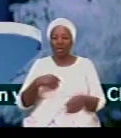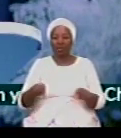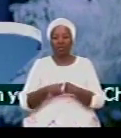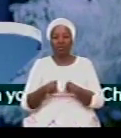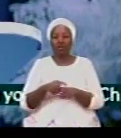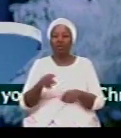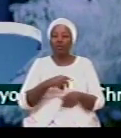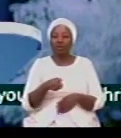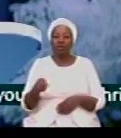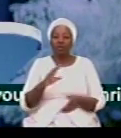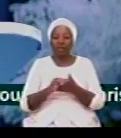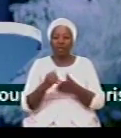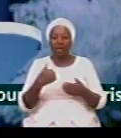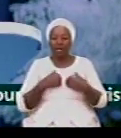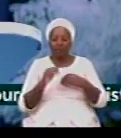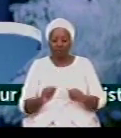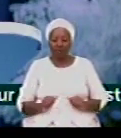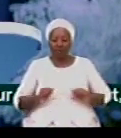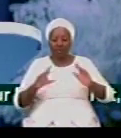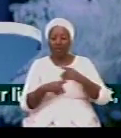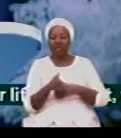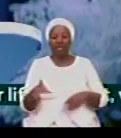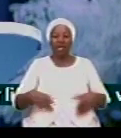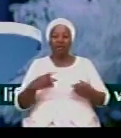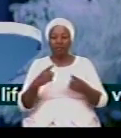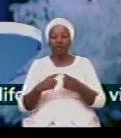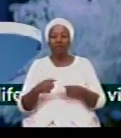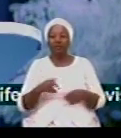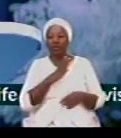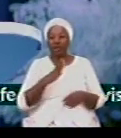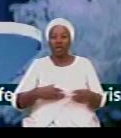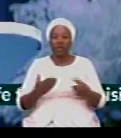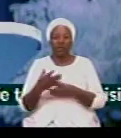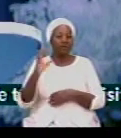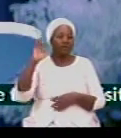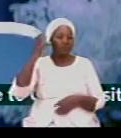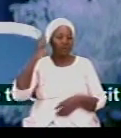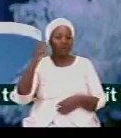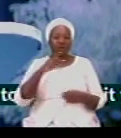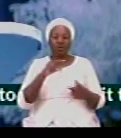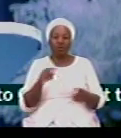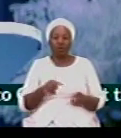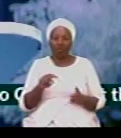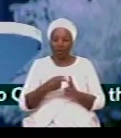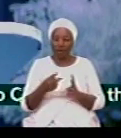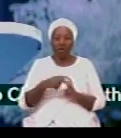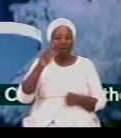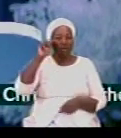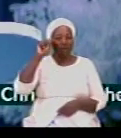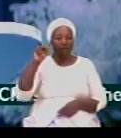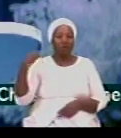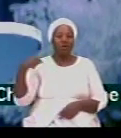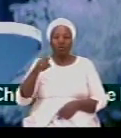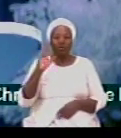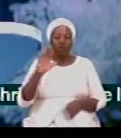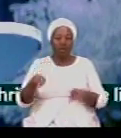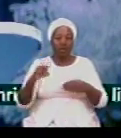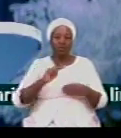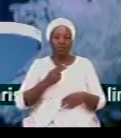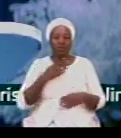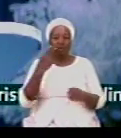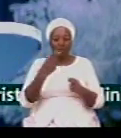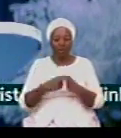or television, you will give us your name, your phone number, and your location